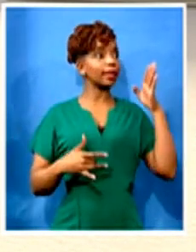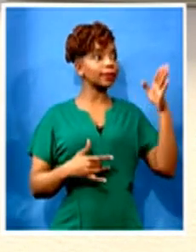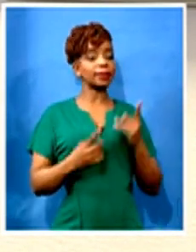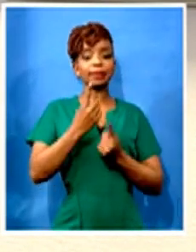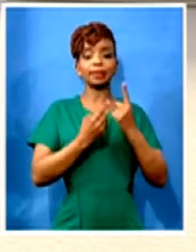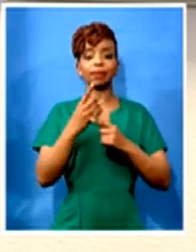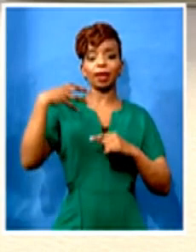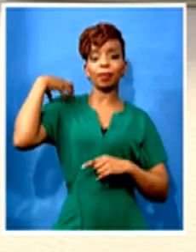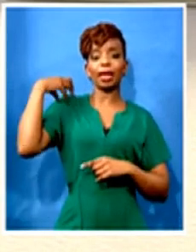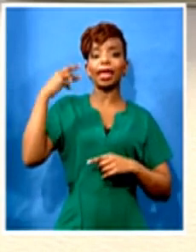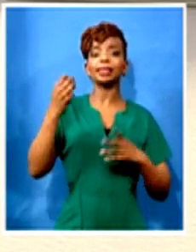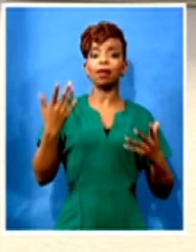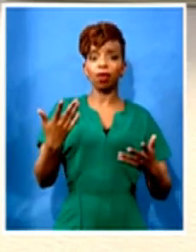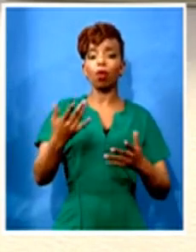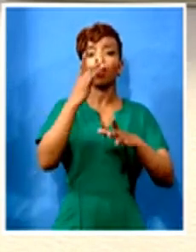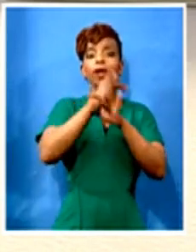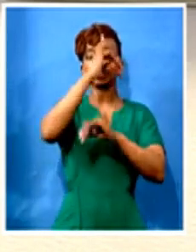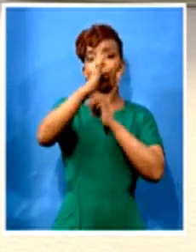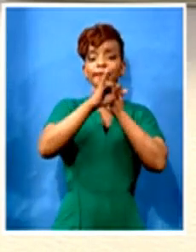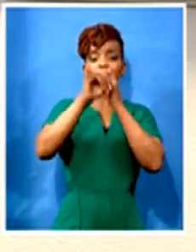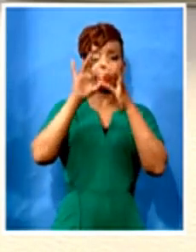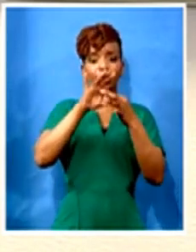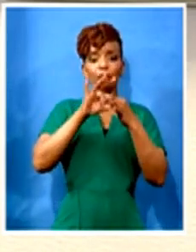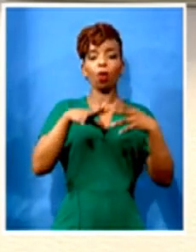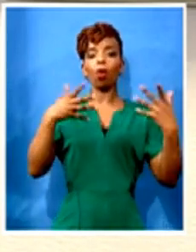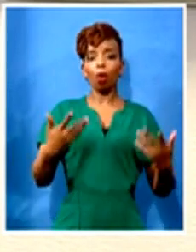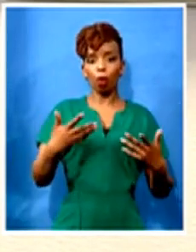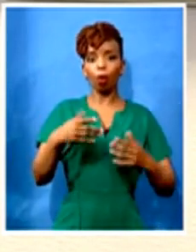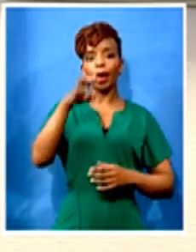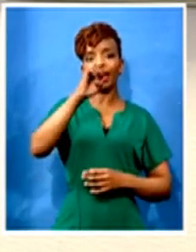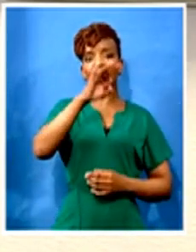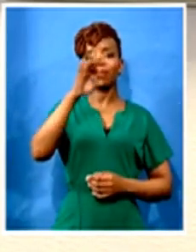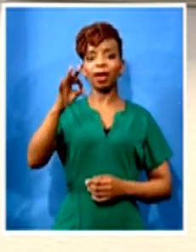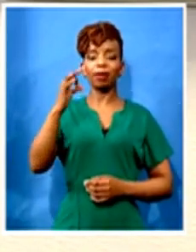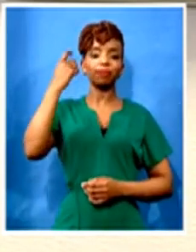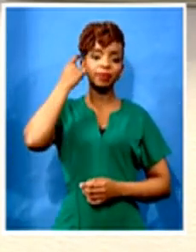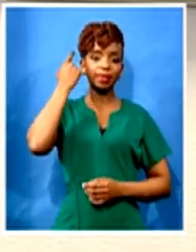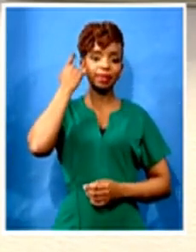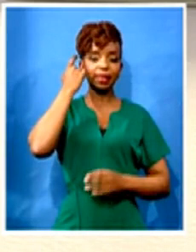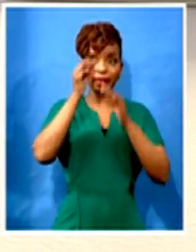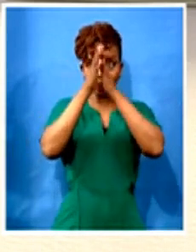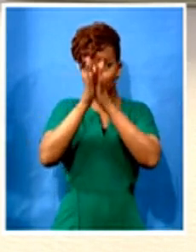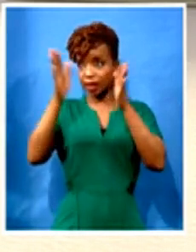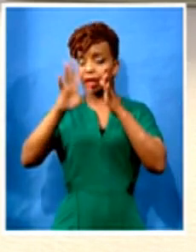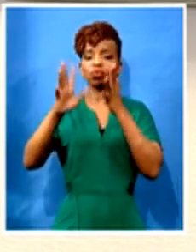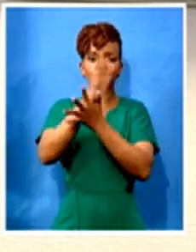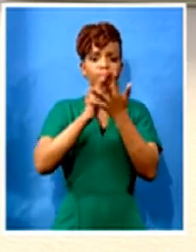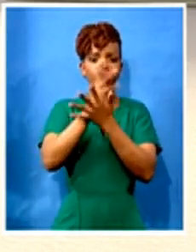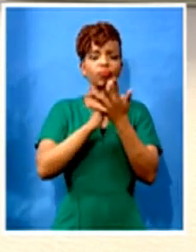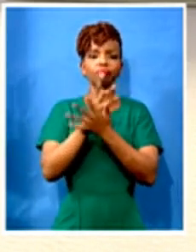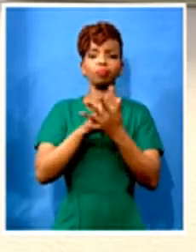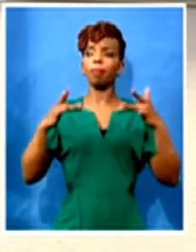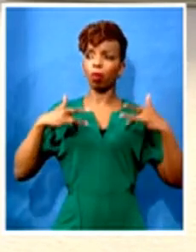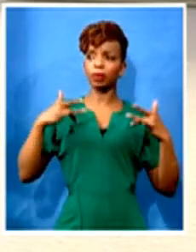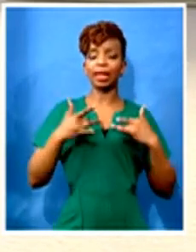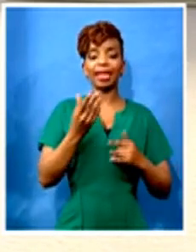the EFF Secretary General for a meeting of minds to discuss the concern of his government than to shout from the top of his voice as if